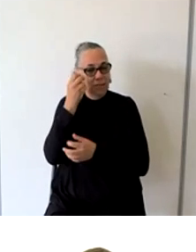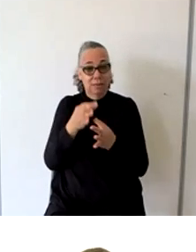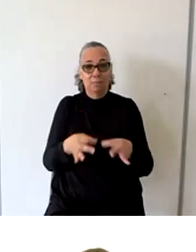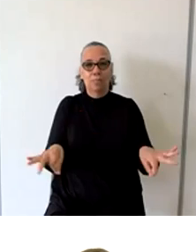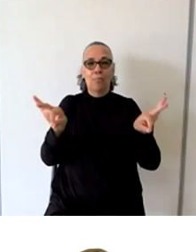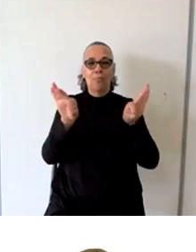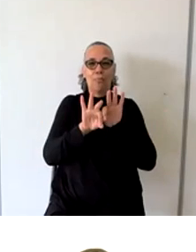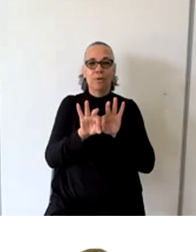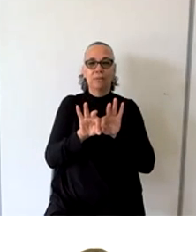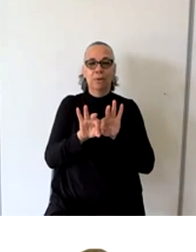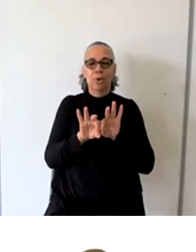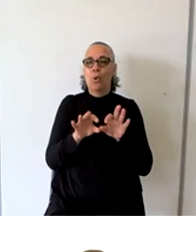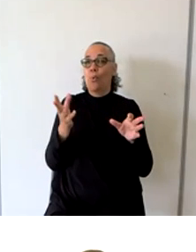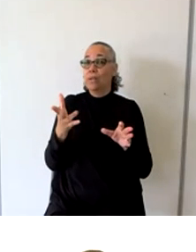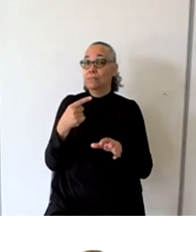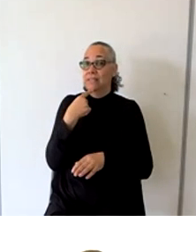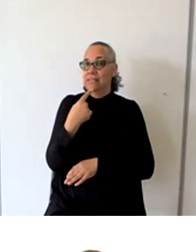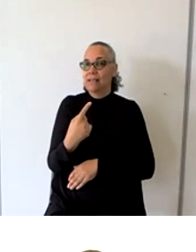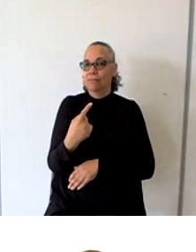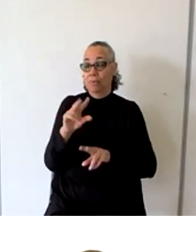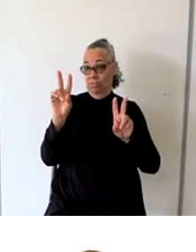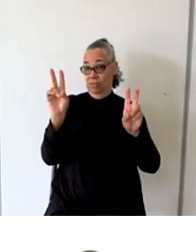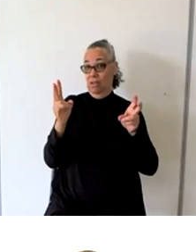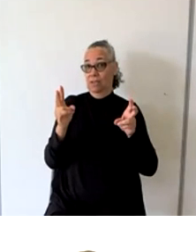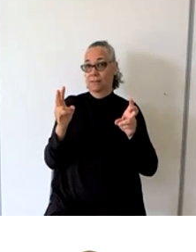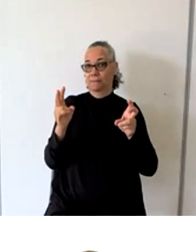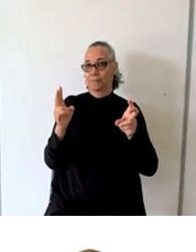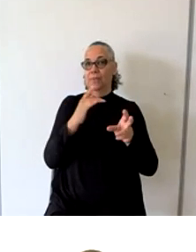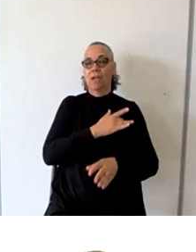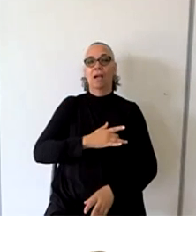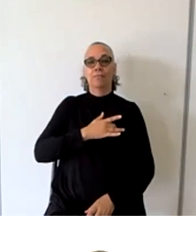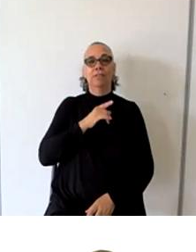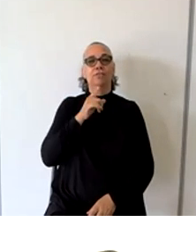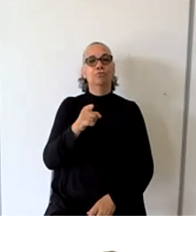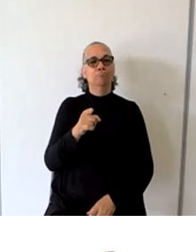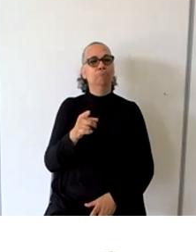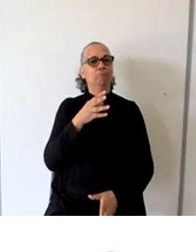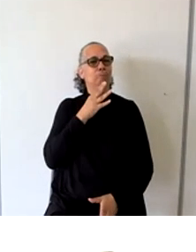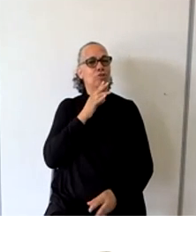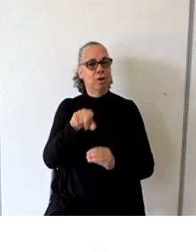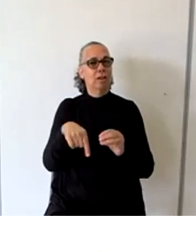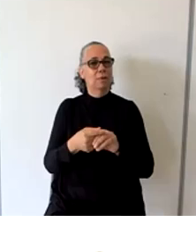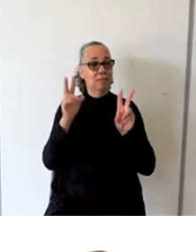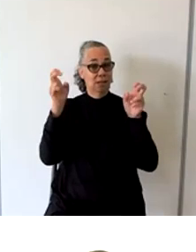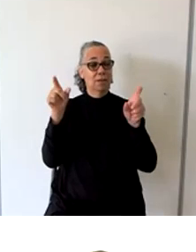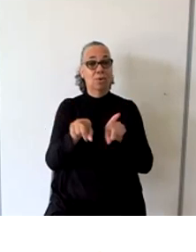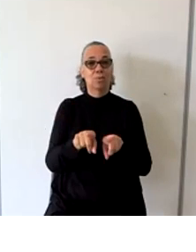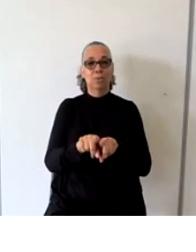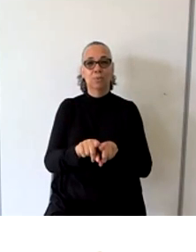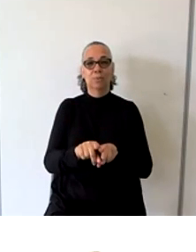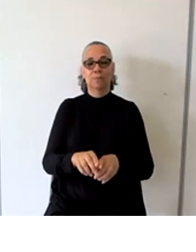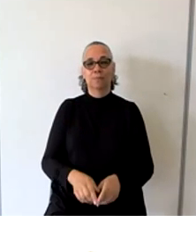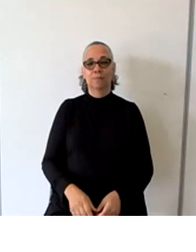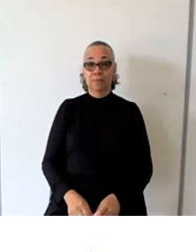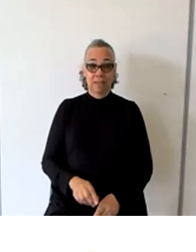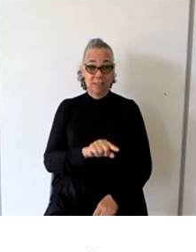stuff that she has to say on the topic, and I appreciate that you bringing light to that topic as well for us. If you have